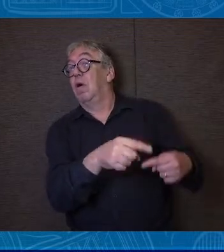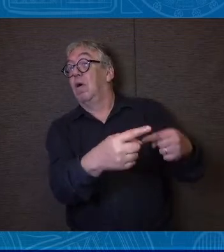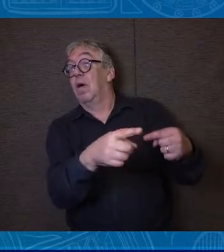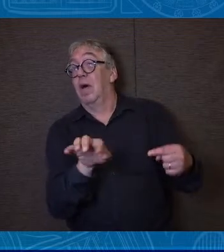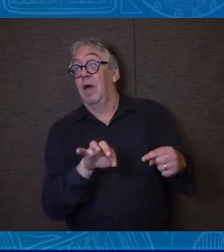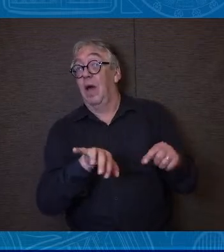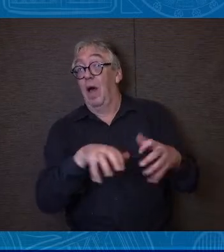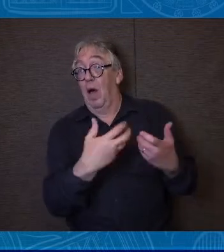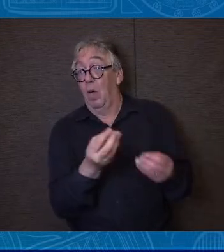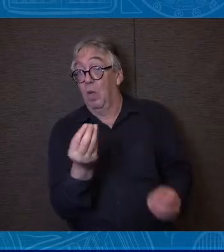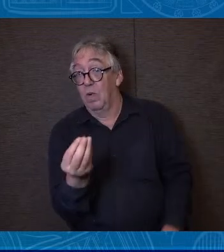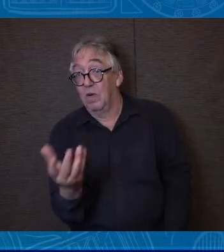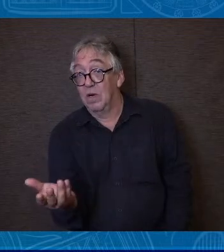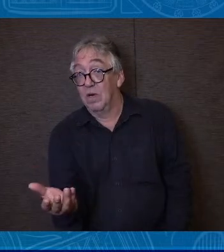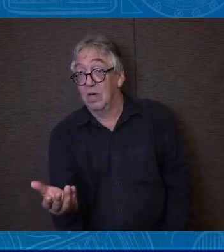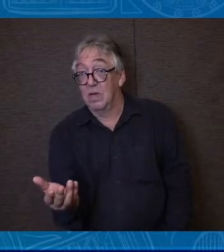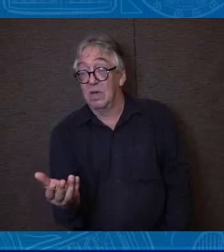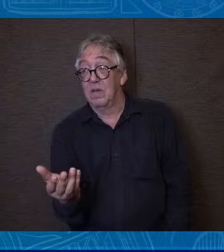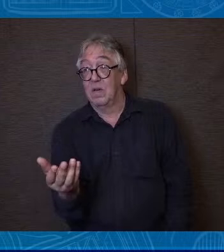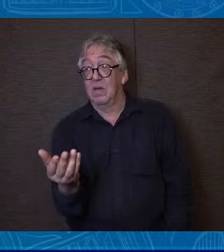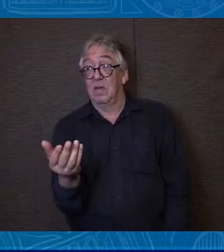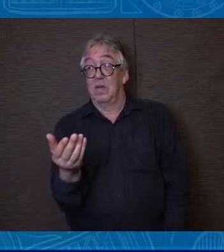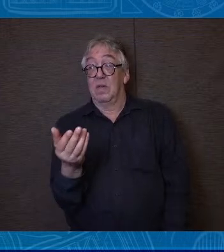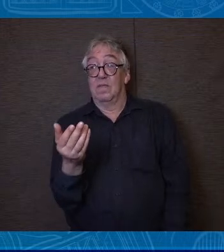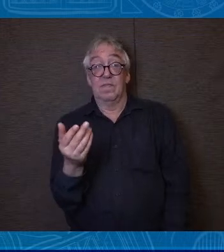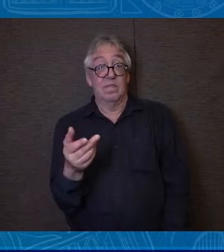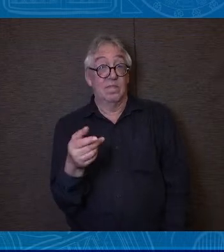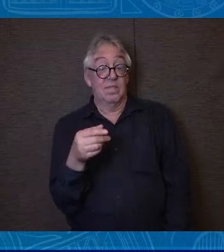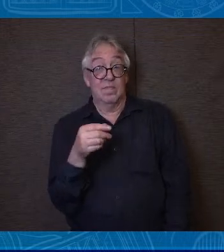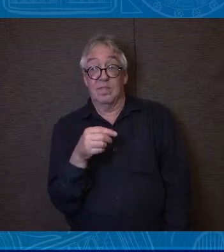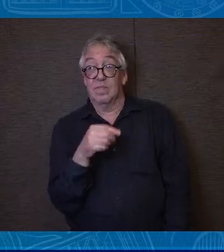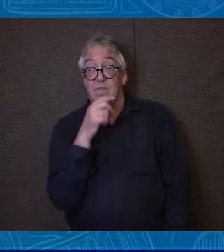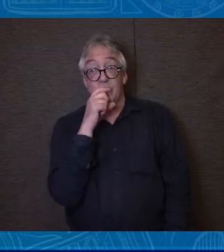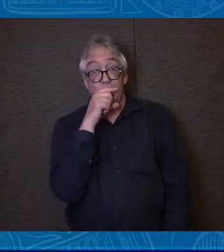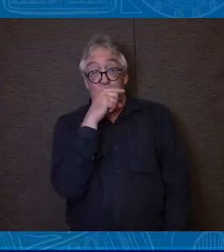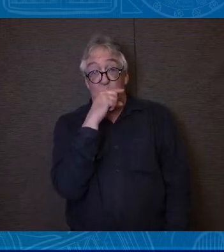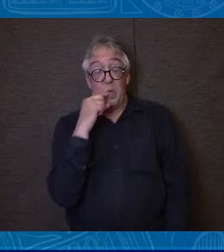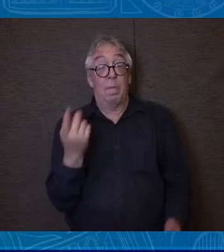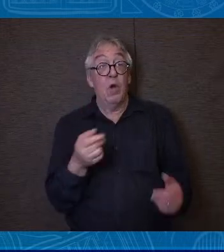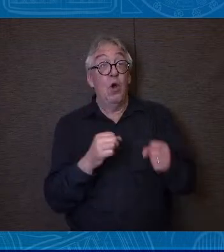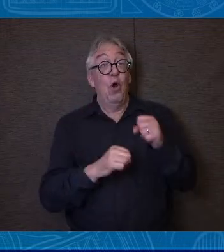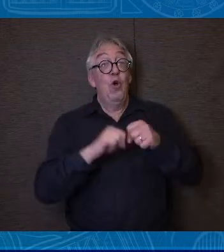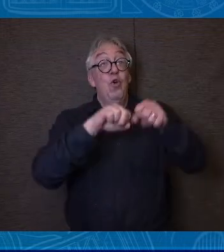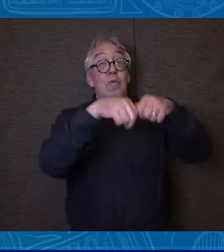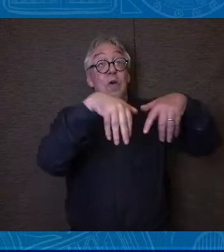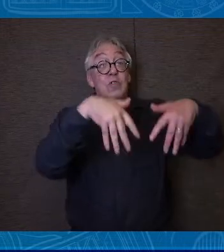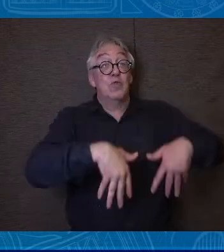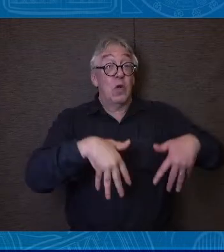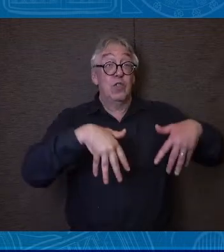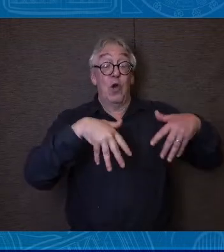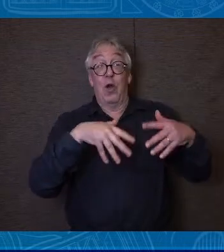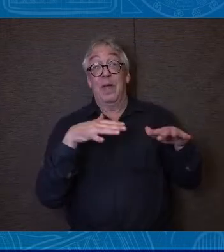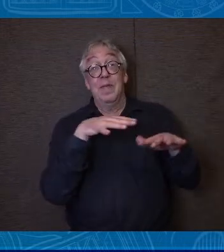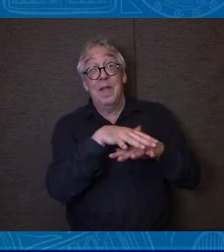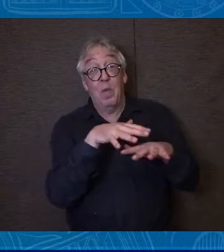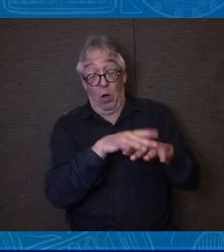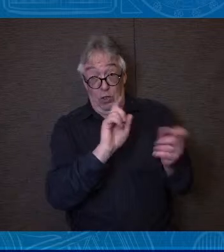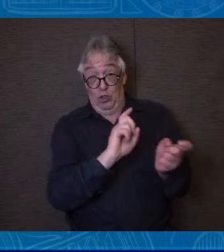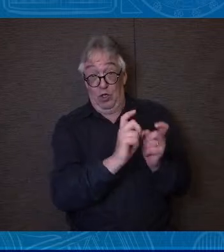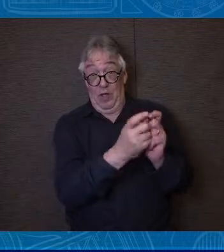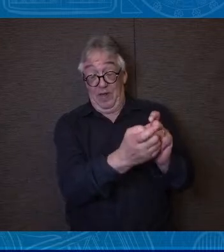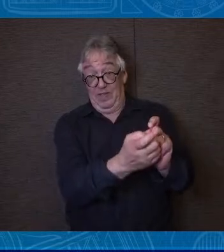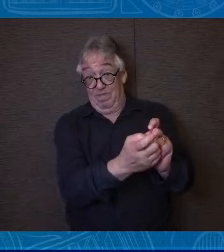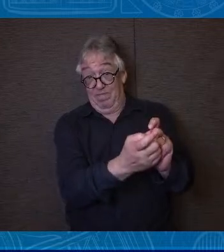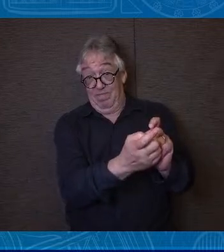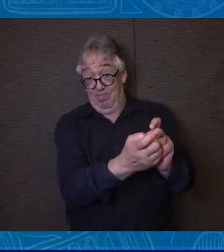countries, with a huge turnover, maintenance of infrastructure, etc. And third challenge is this perceived